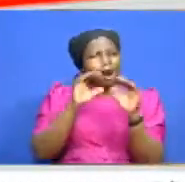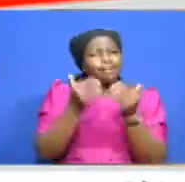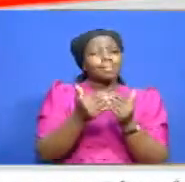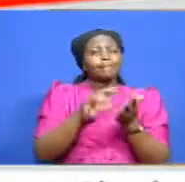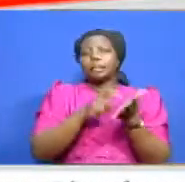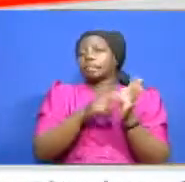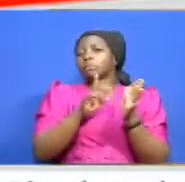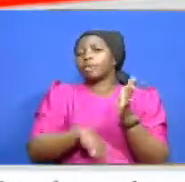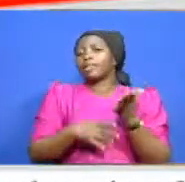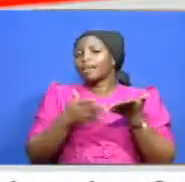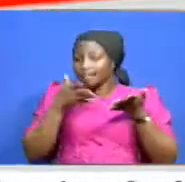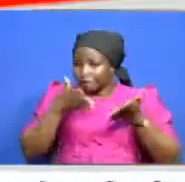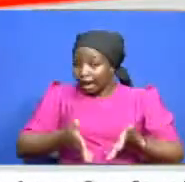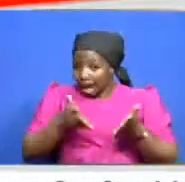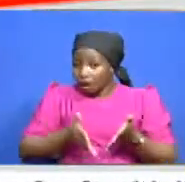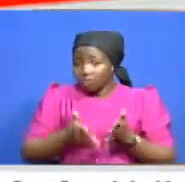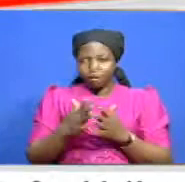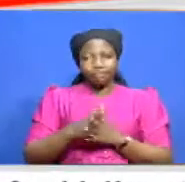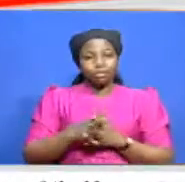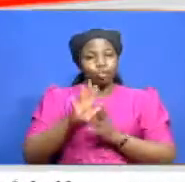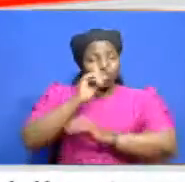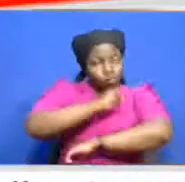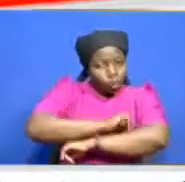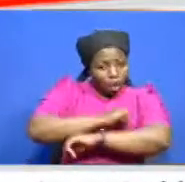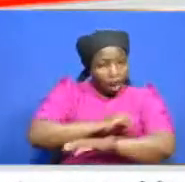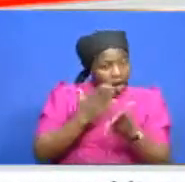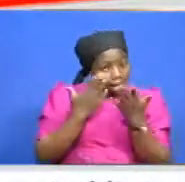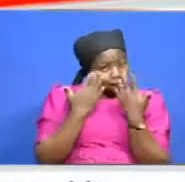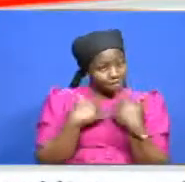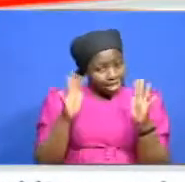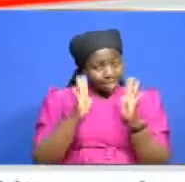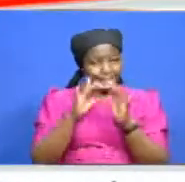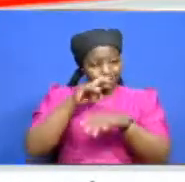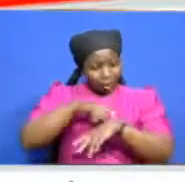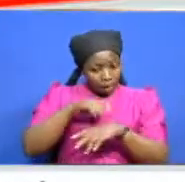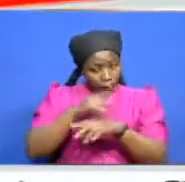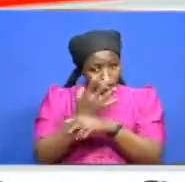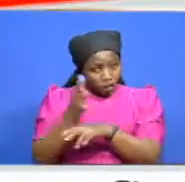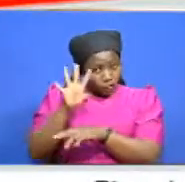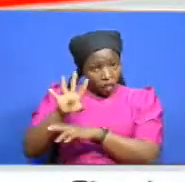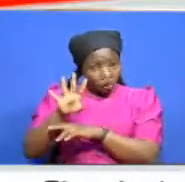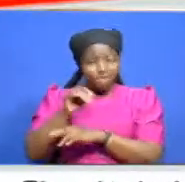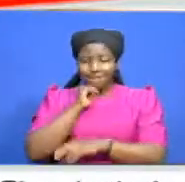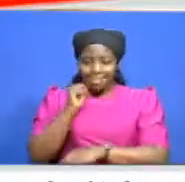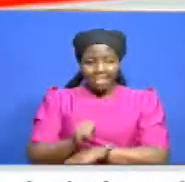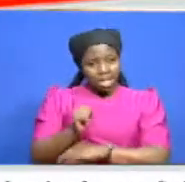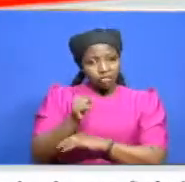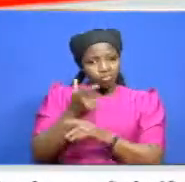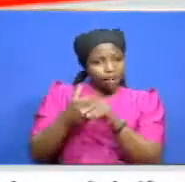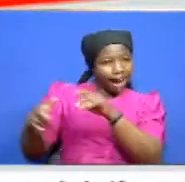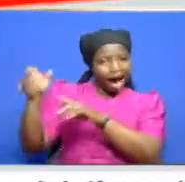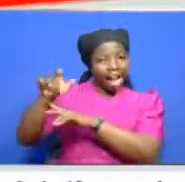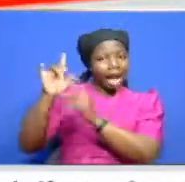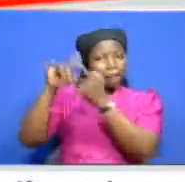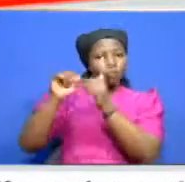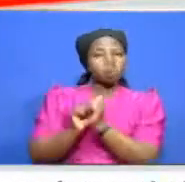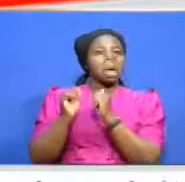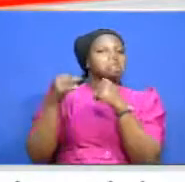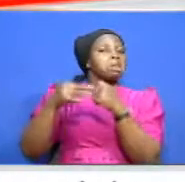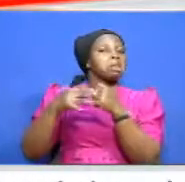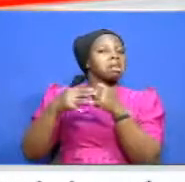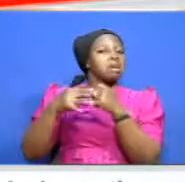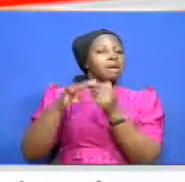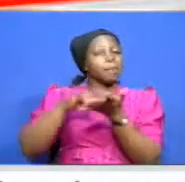completion time, the completion age of the Form 4s will now be shifted to 19, meaning that we'll be